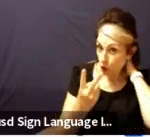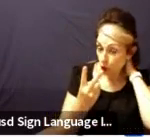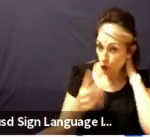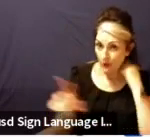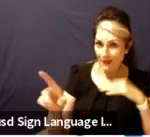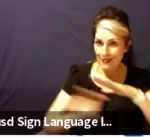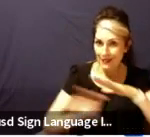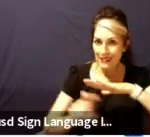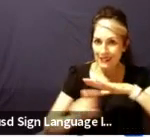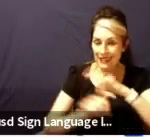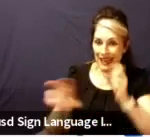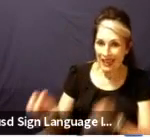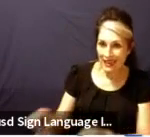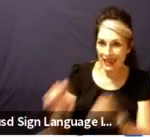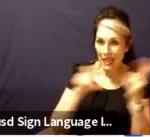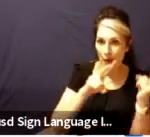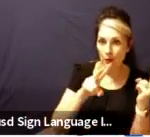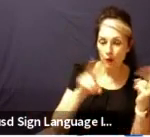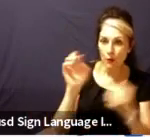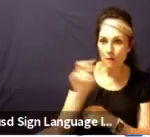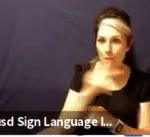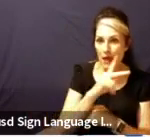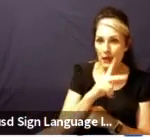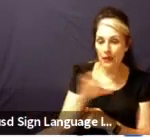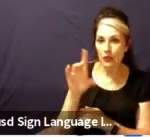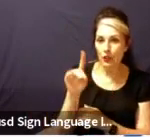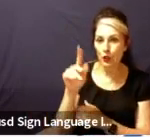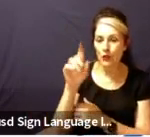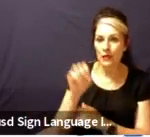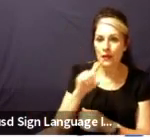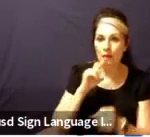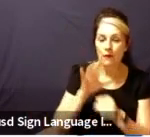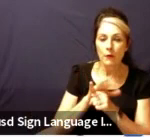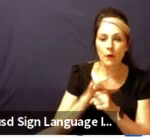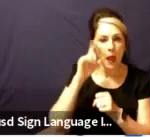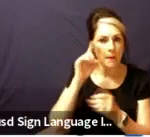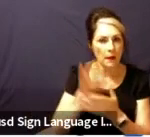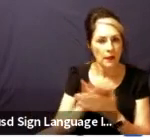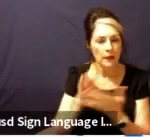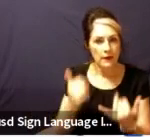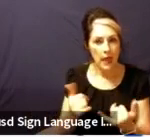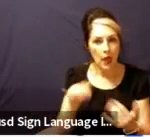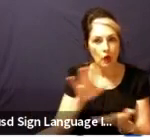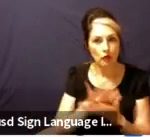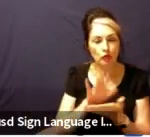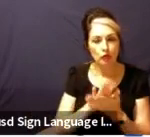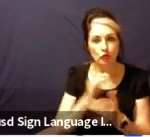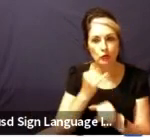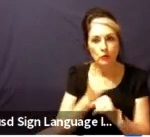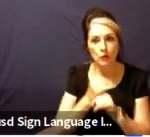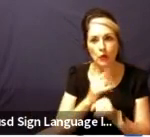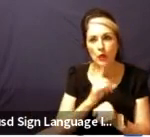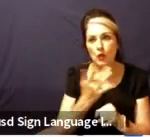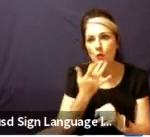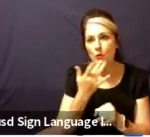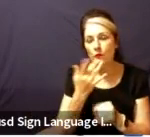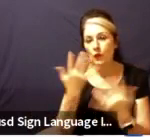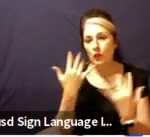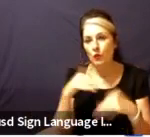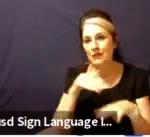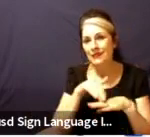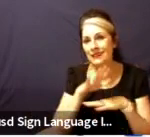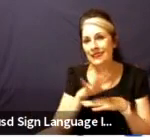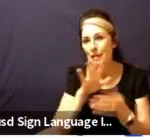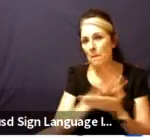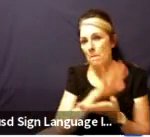and upload it back into data confirmation. I believe right now school sites prefer that you actually still send them the